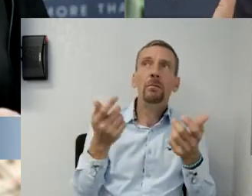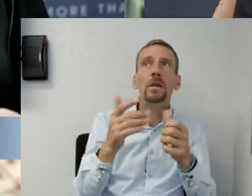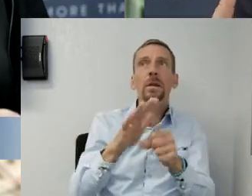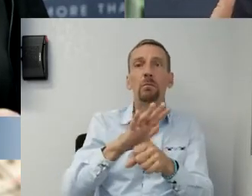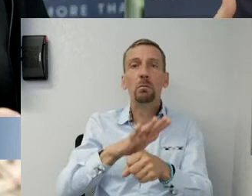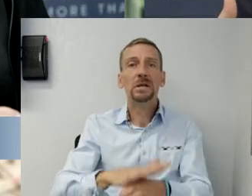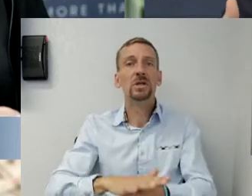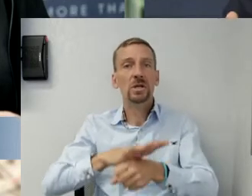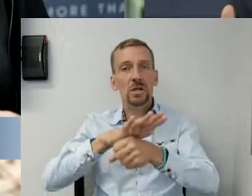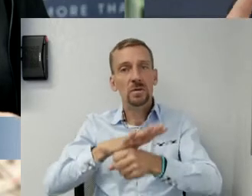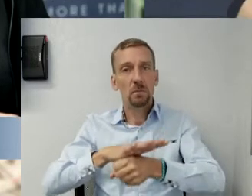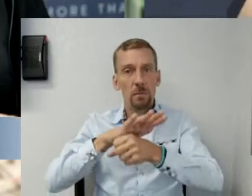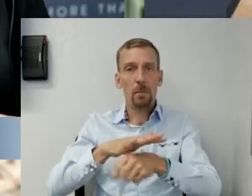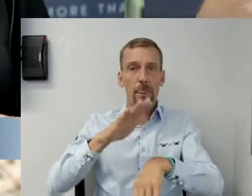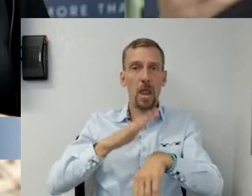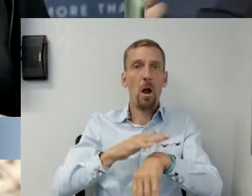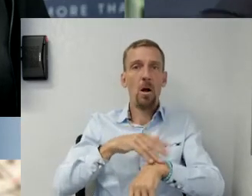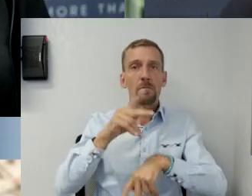pressure that